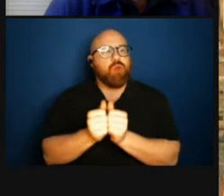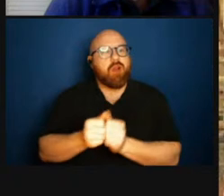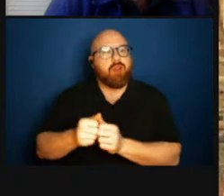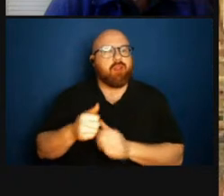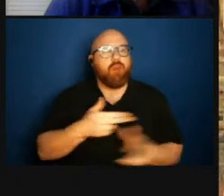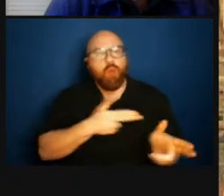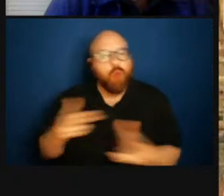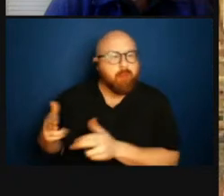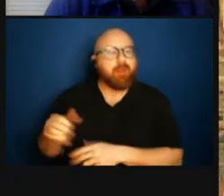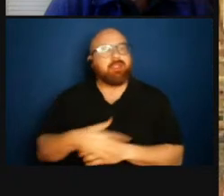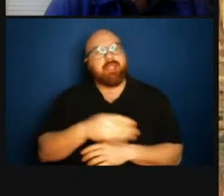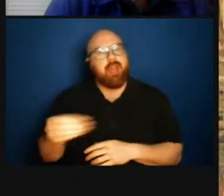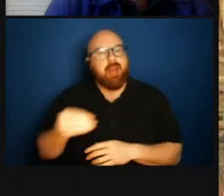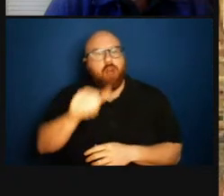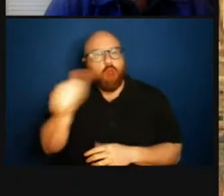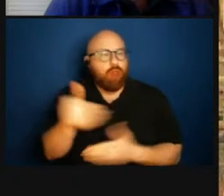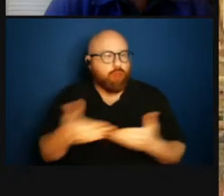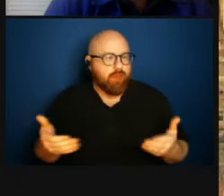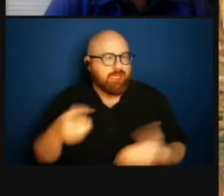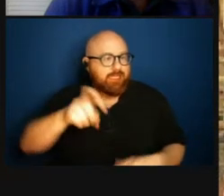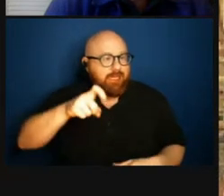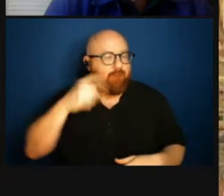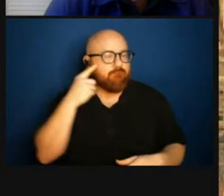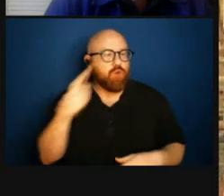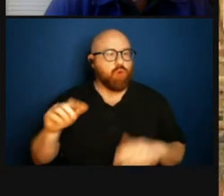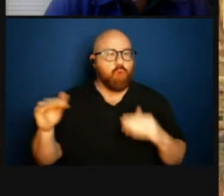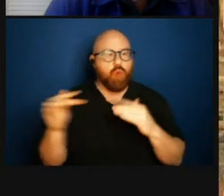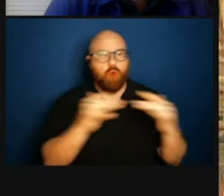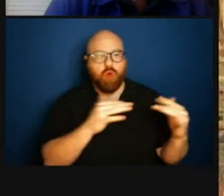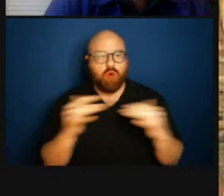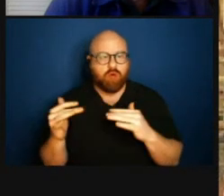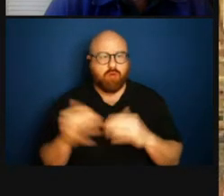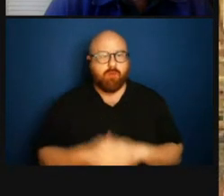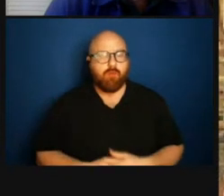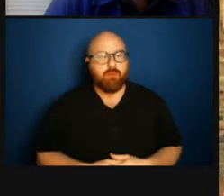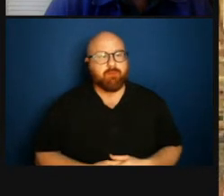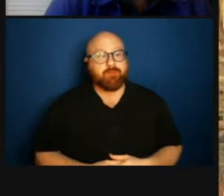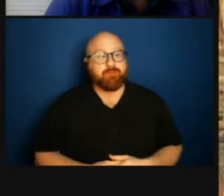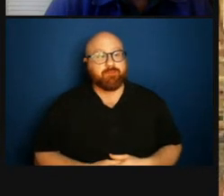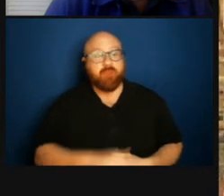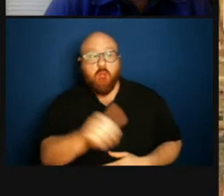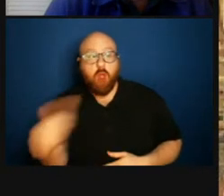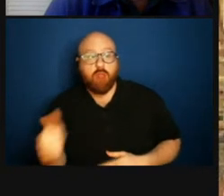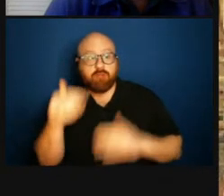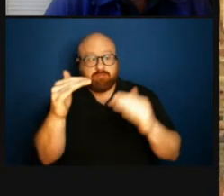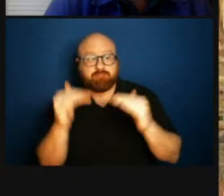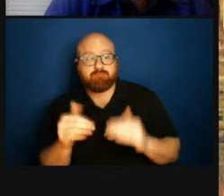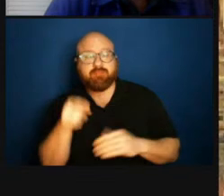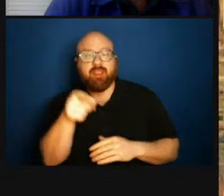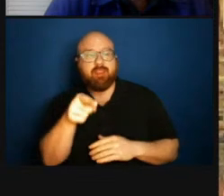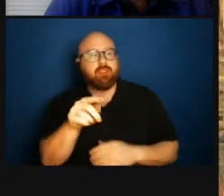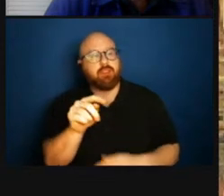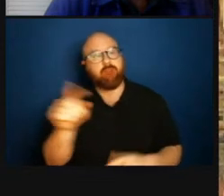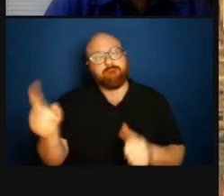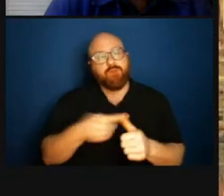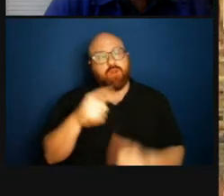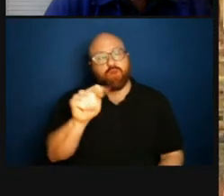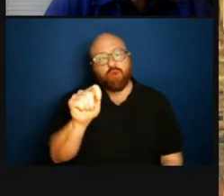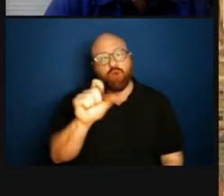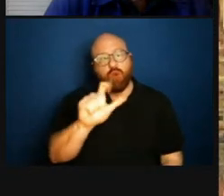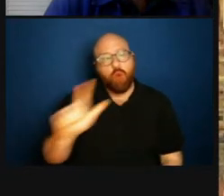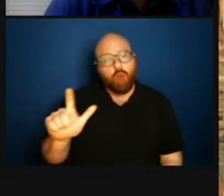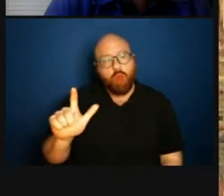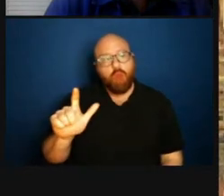A toll road between Baltimore and Cumberland led to the first federal project, the first interstate national